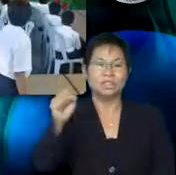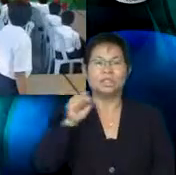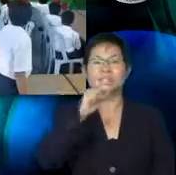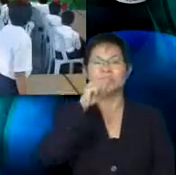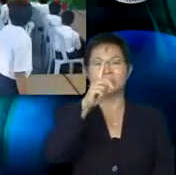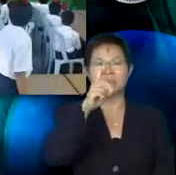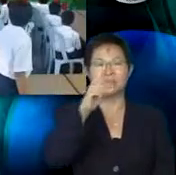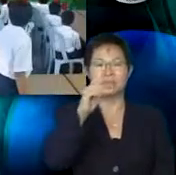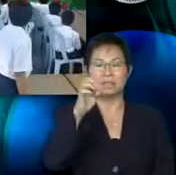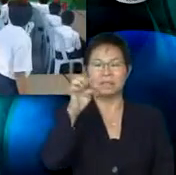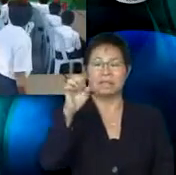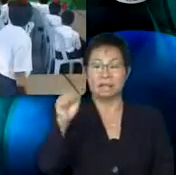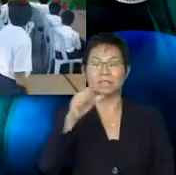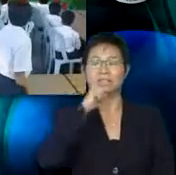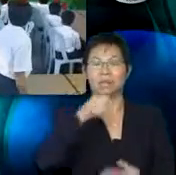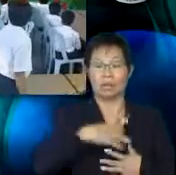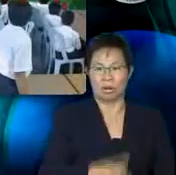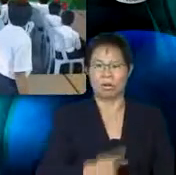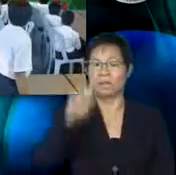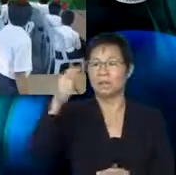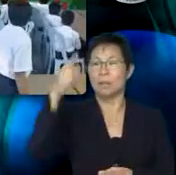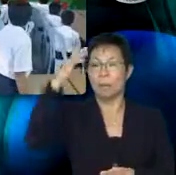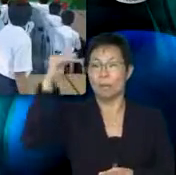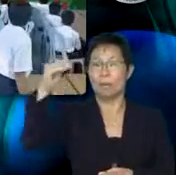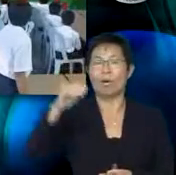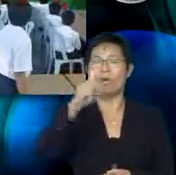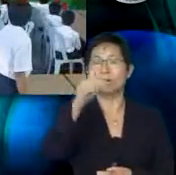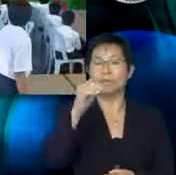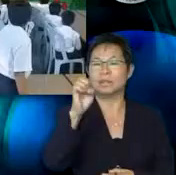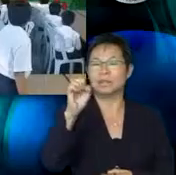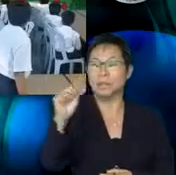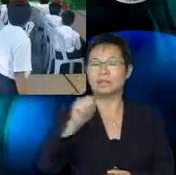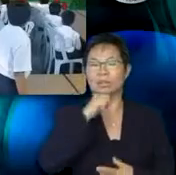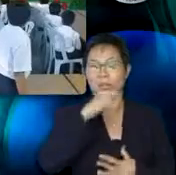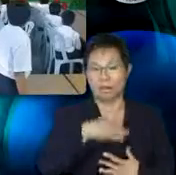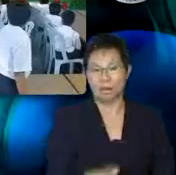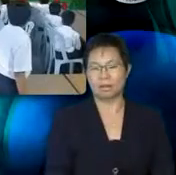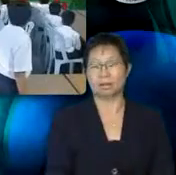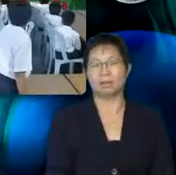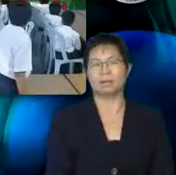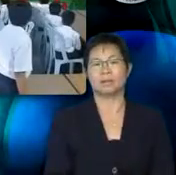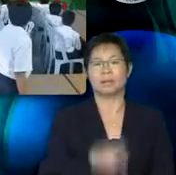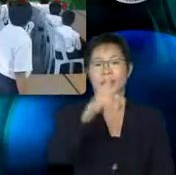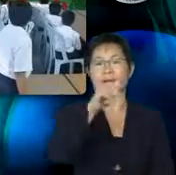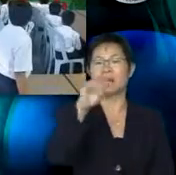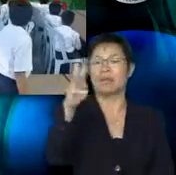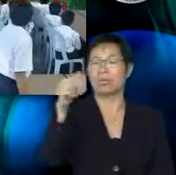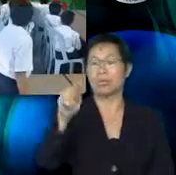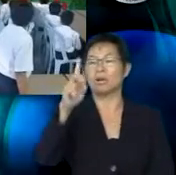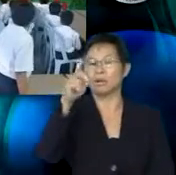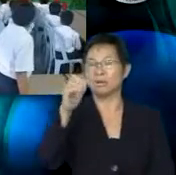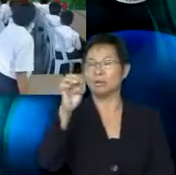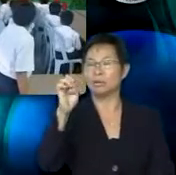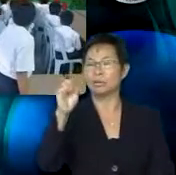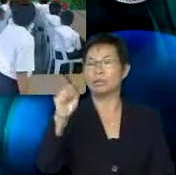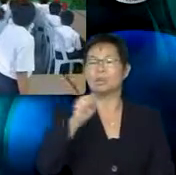She does not like. The boy does not like. Taiwan does